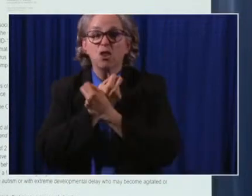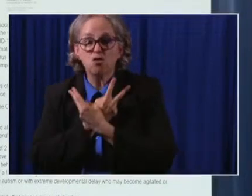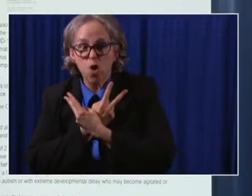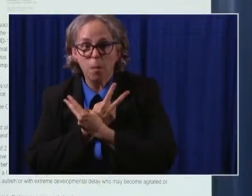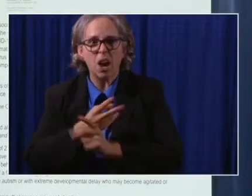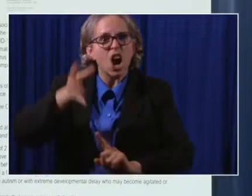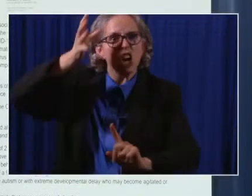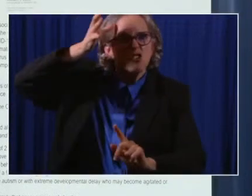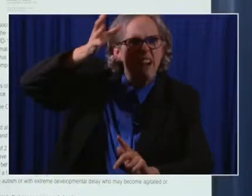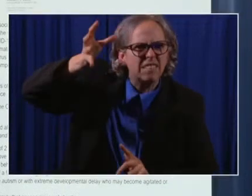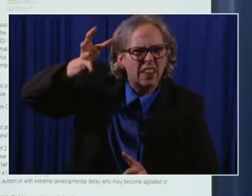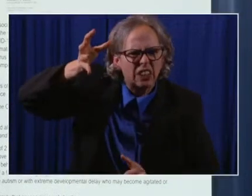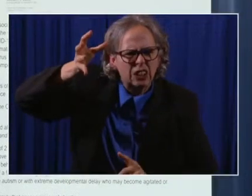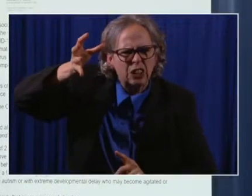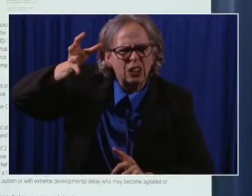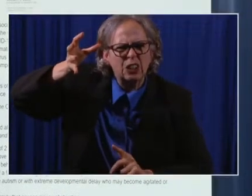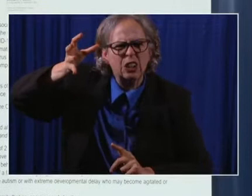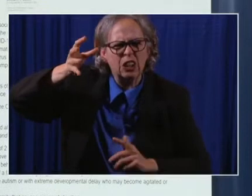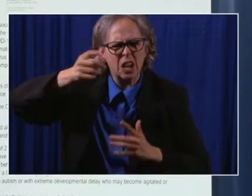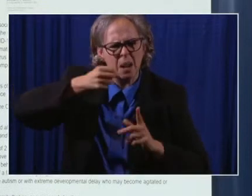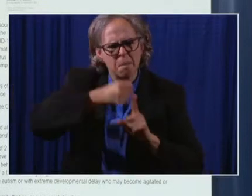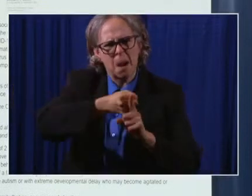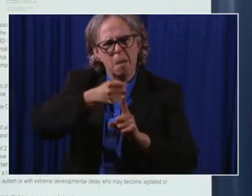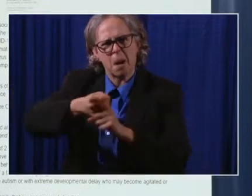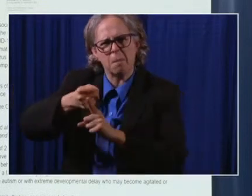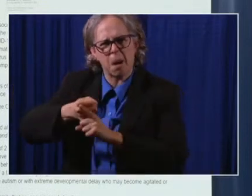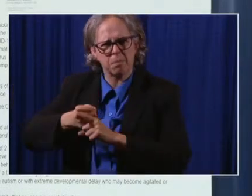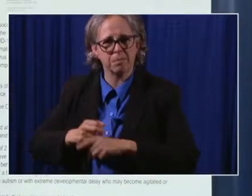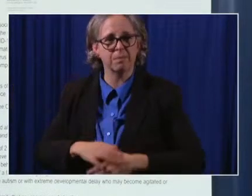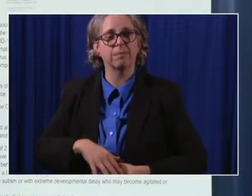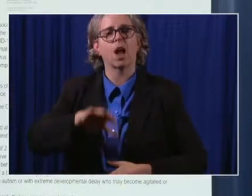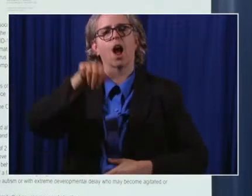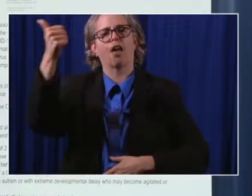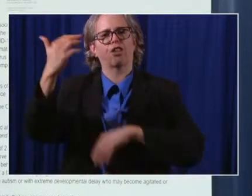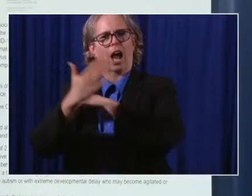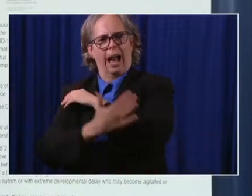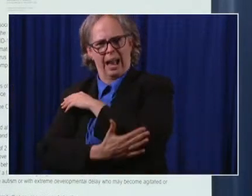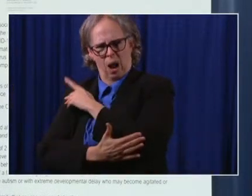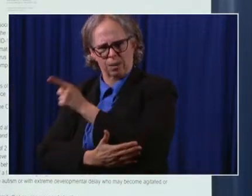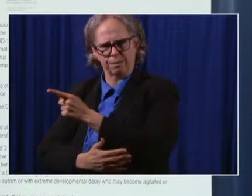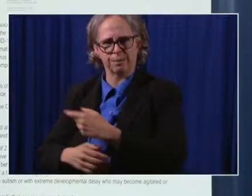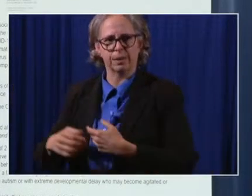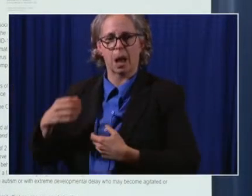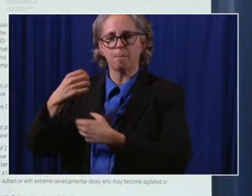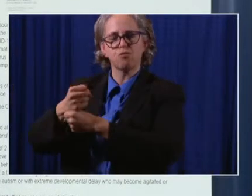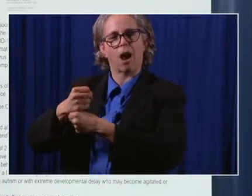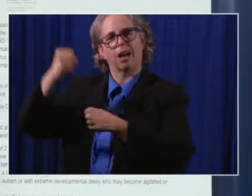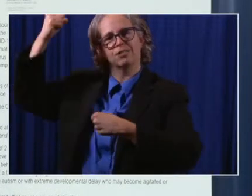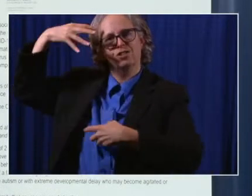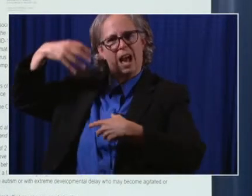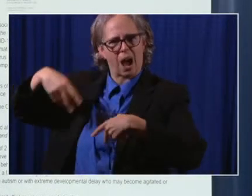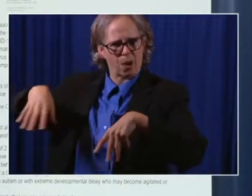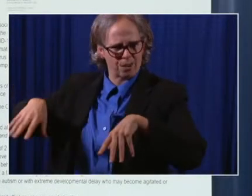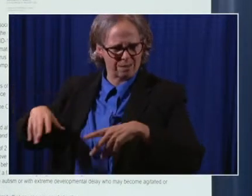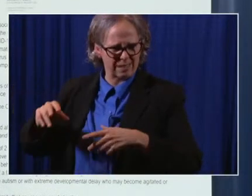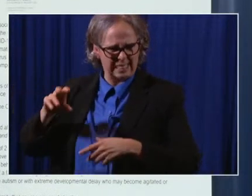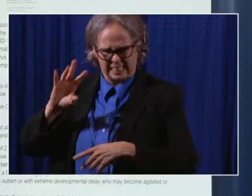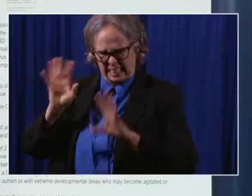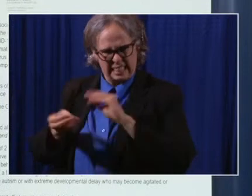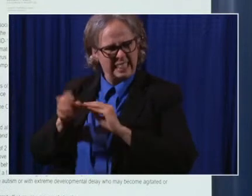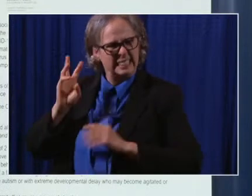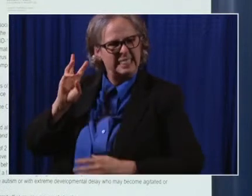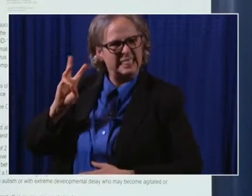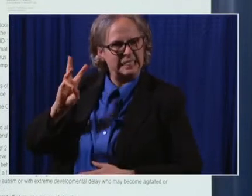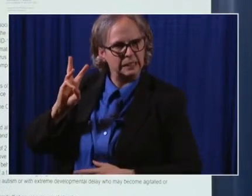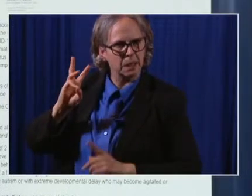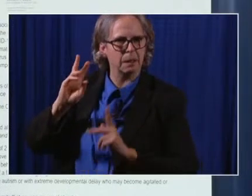sick. In a third county, a bridal shower led to 6 confirmed cases. In this situation, someone who tested positive